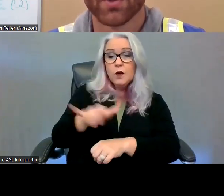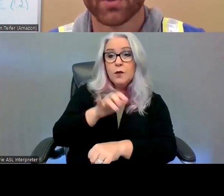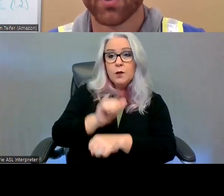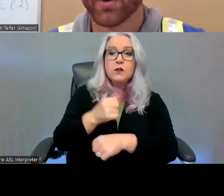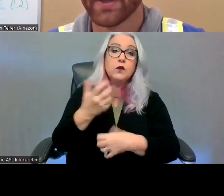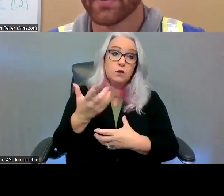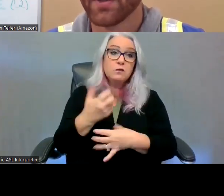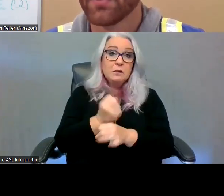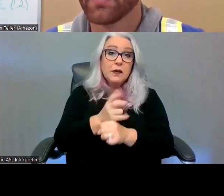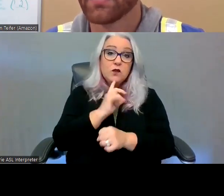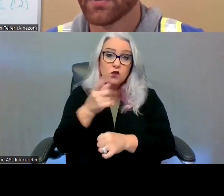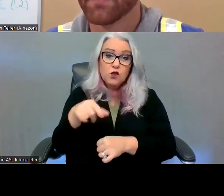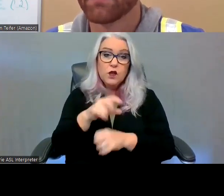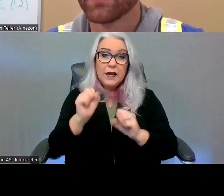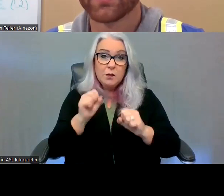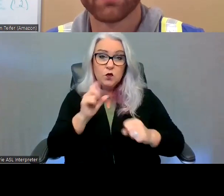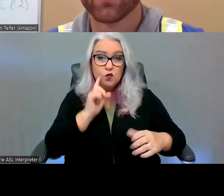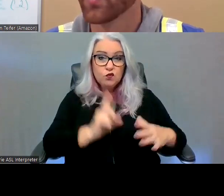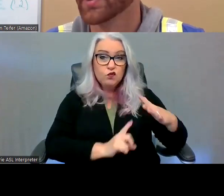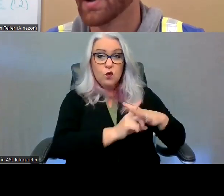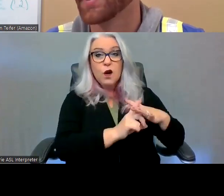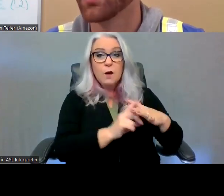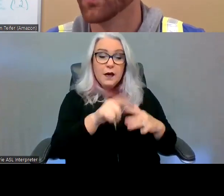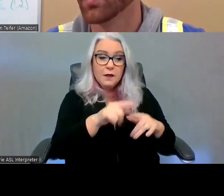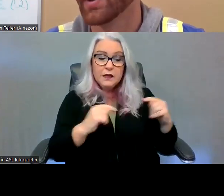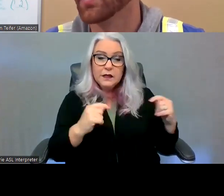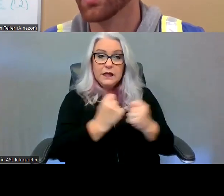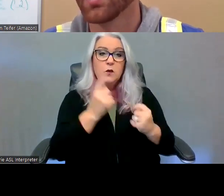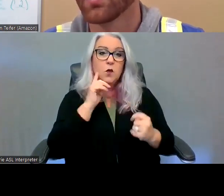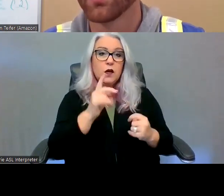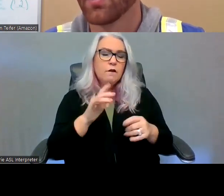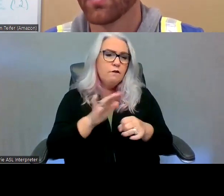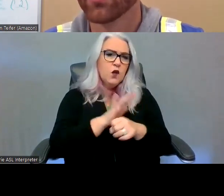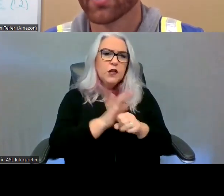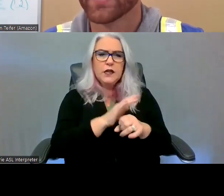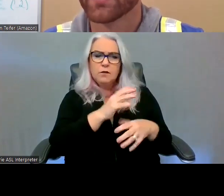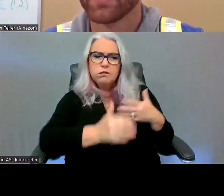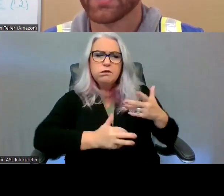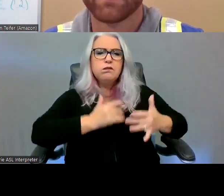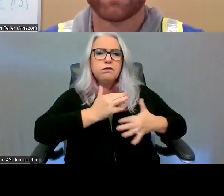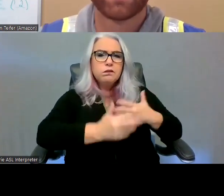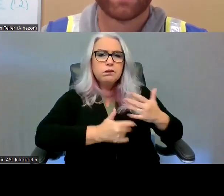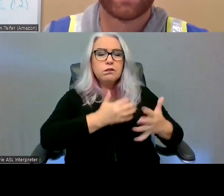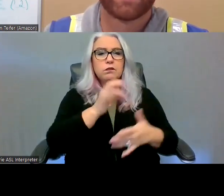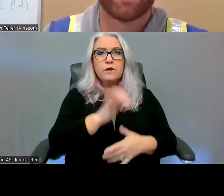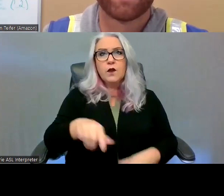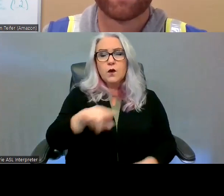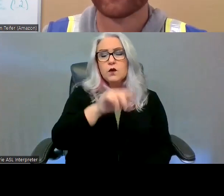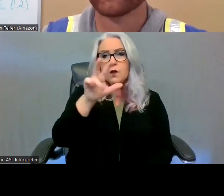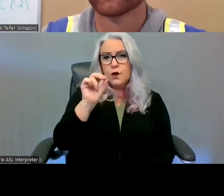to go, and the team will fully accommodate you for whatever those 30 minutes may be.